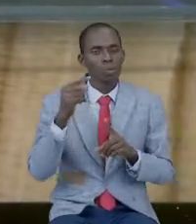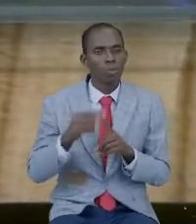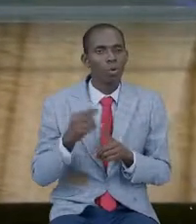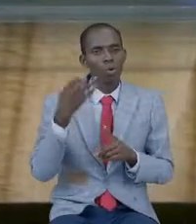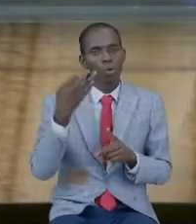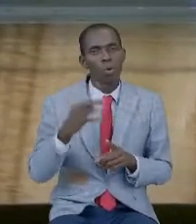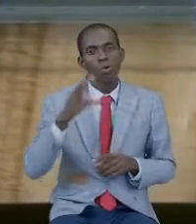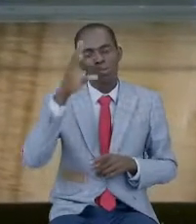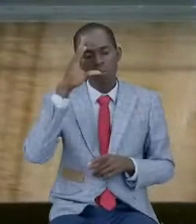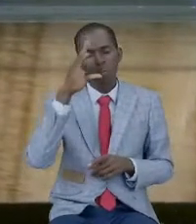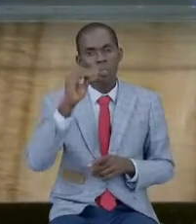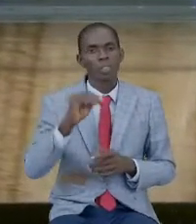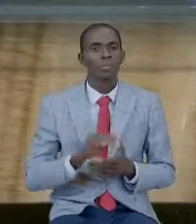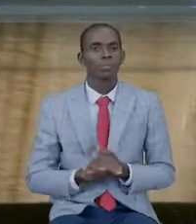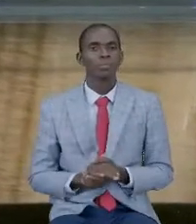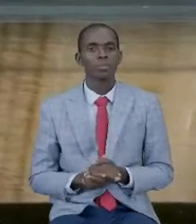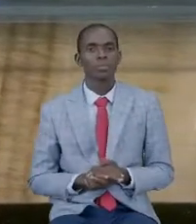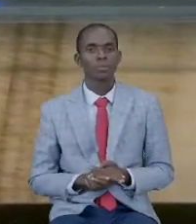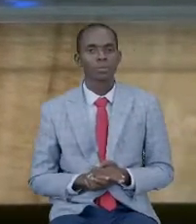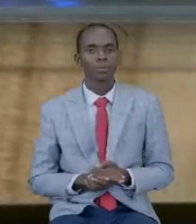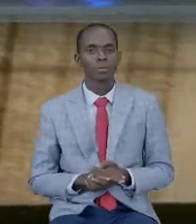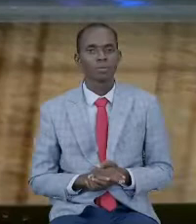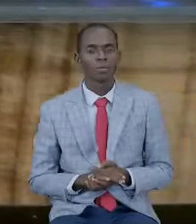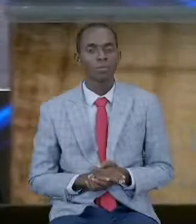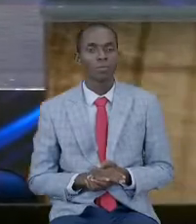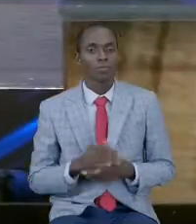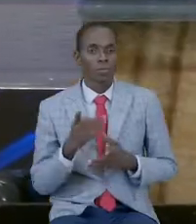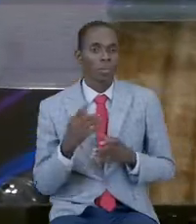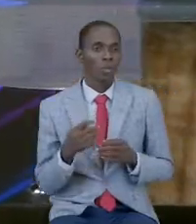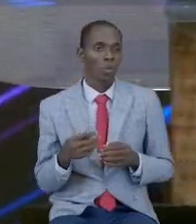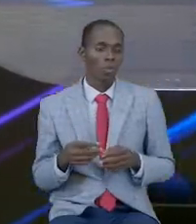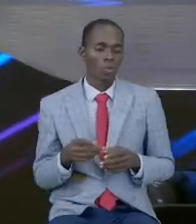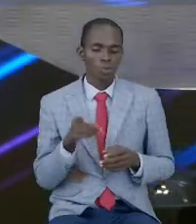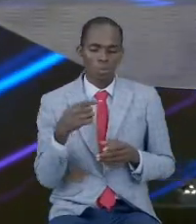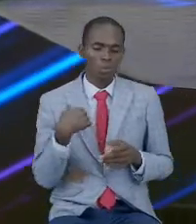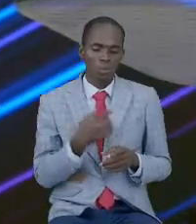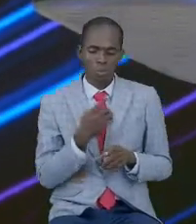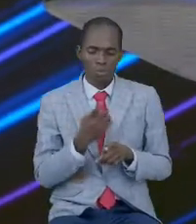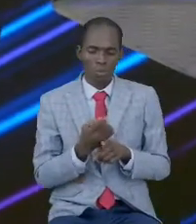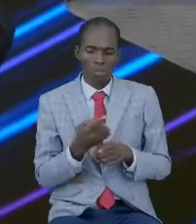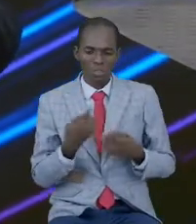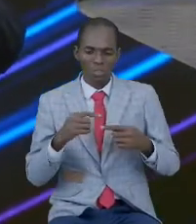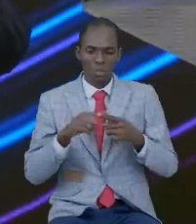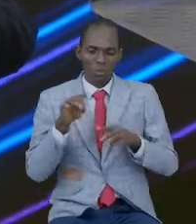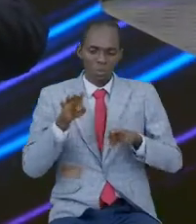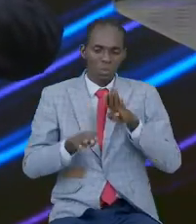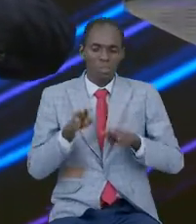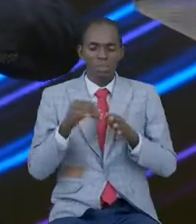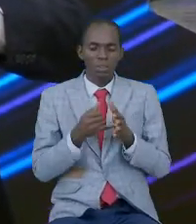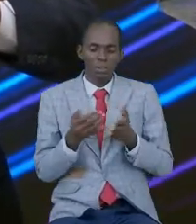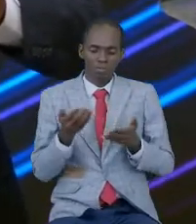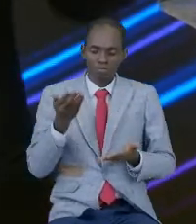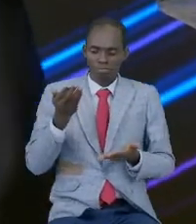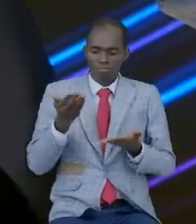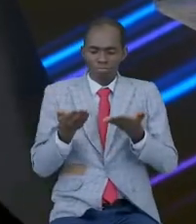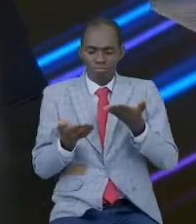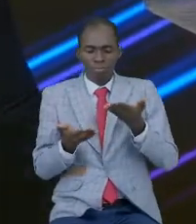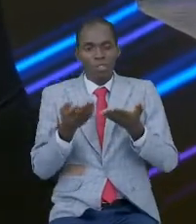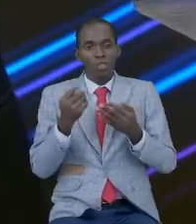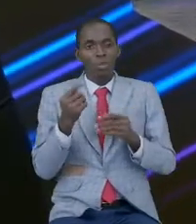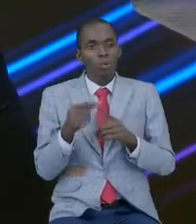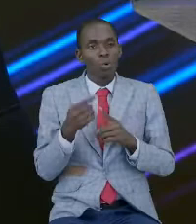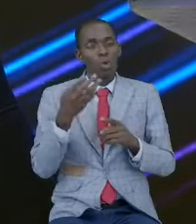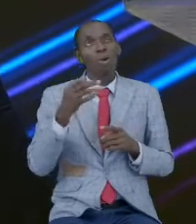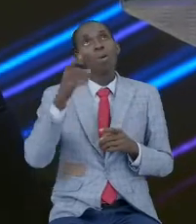word of men. You weigh them, the word of God, the